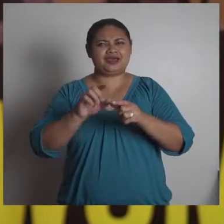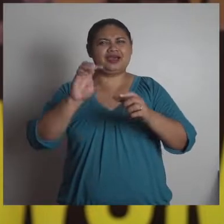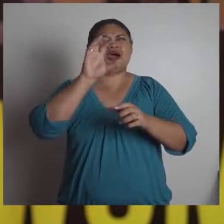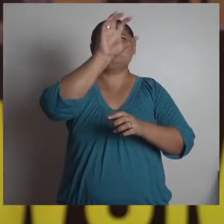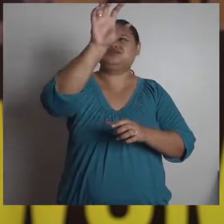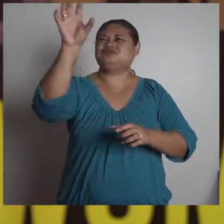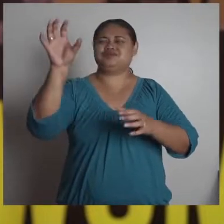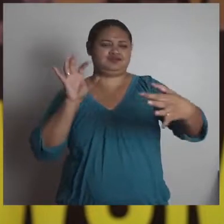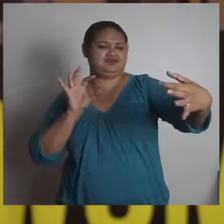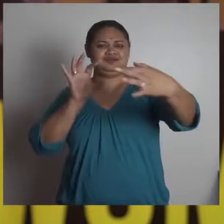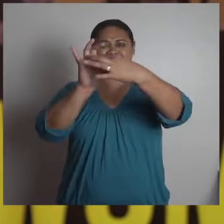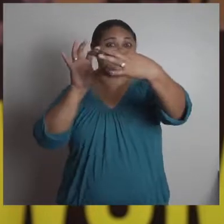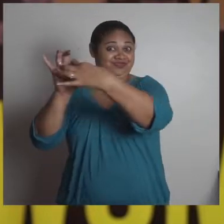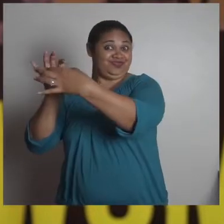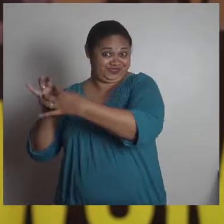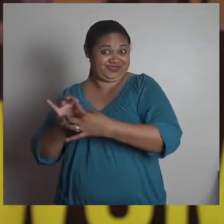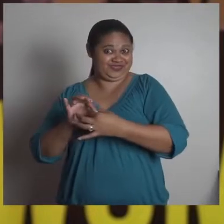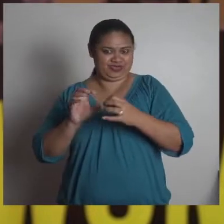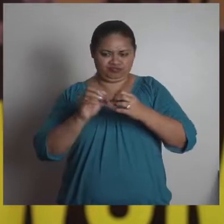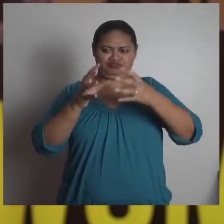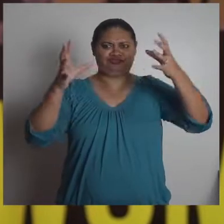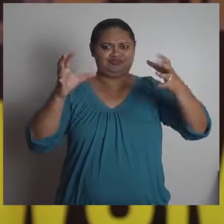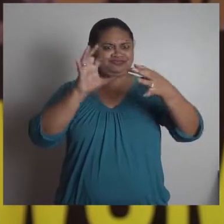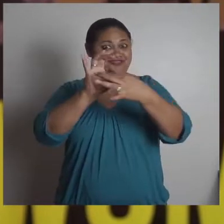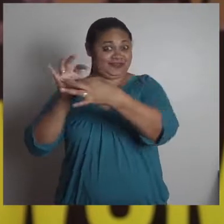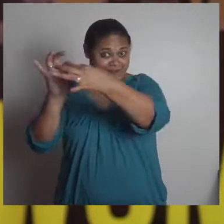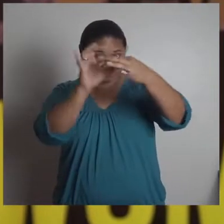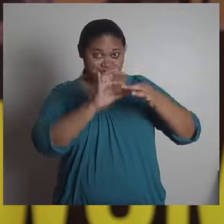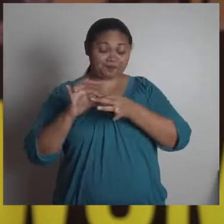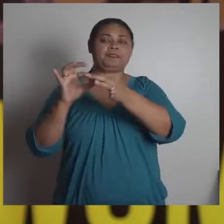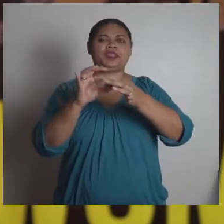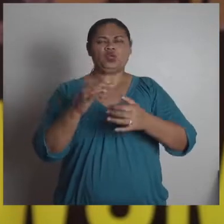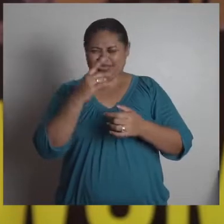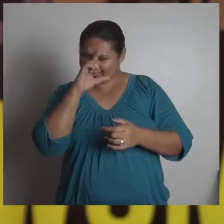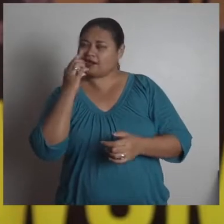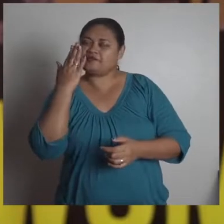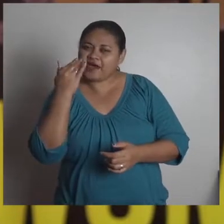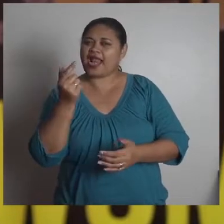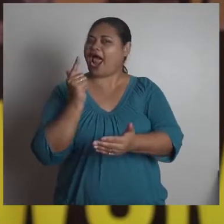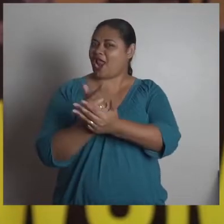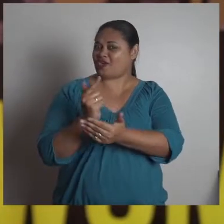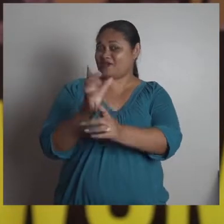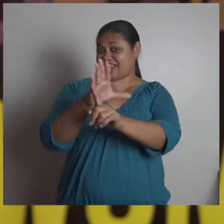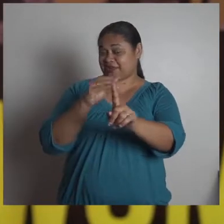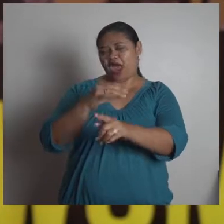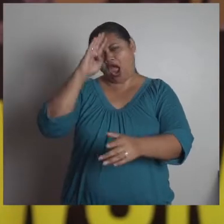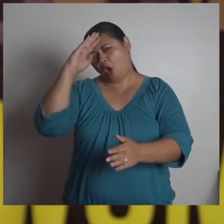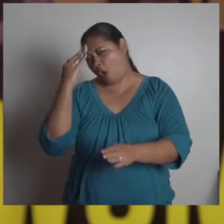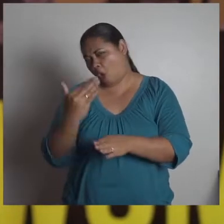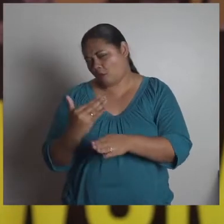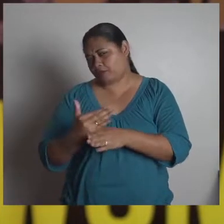say is that the economy is so complex, right? And it's so interlinked. So even though we can find lots